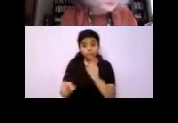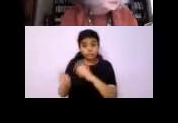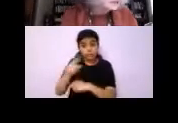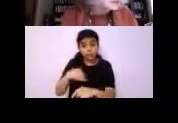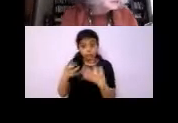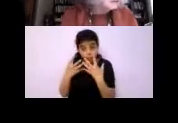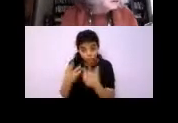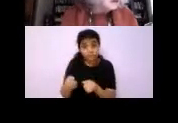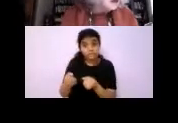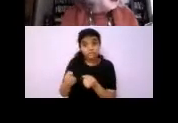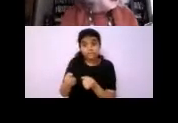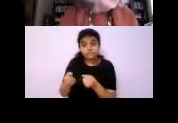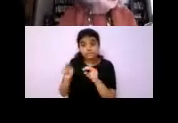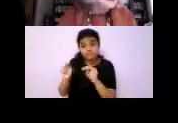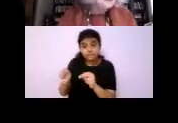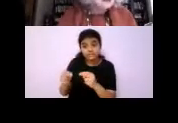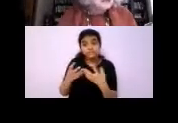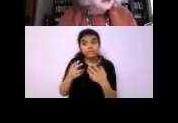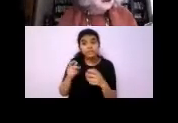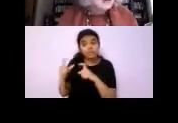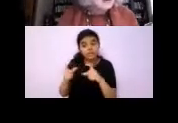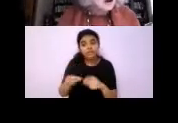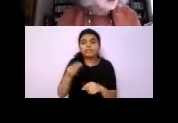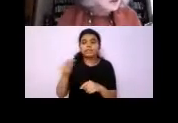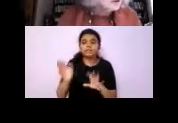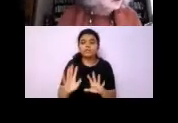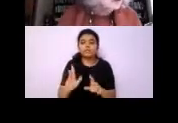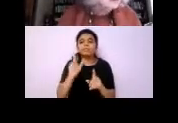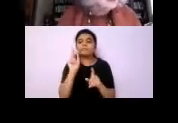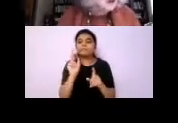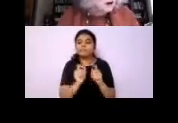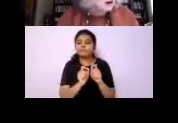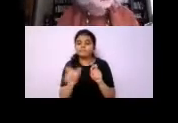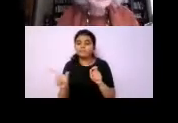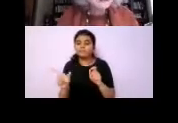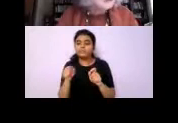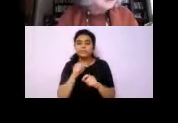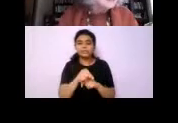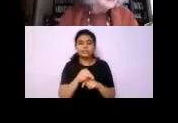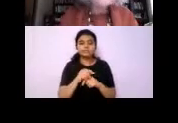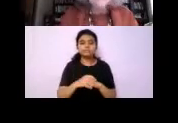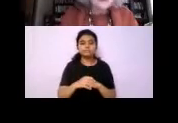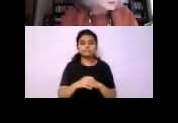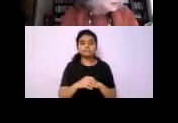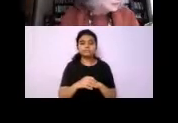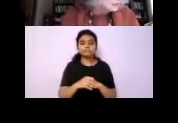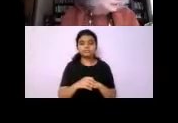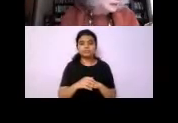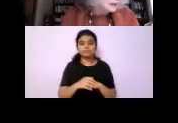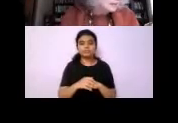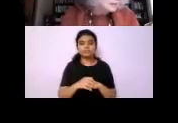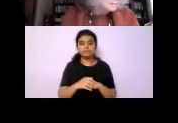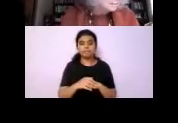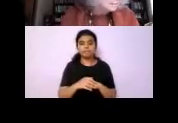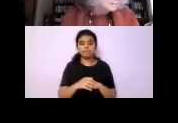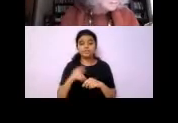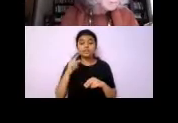second definition, those who need care are those who will be harmed if care is not